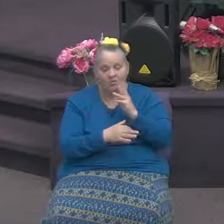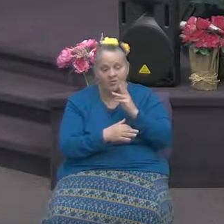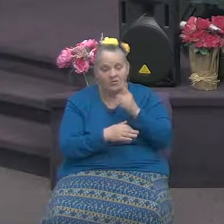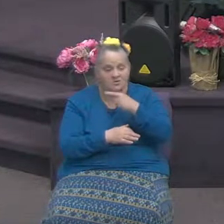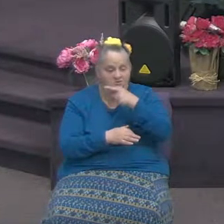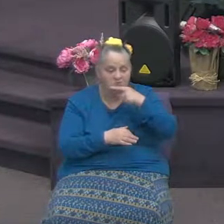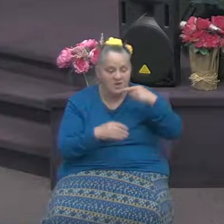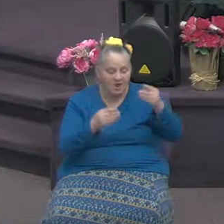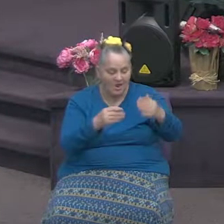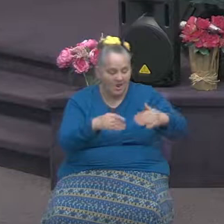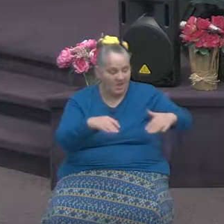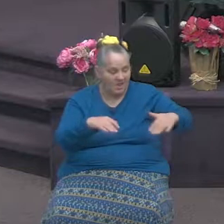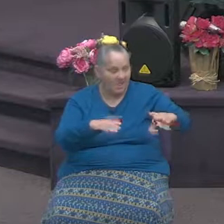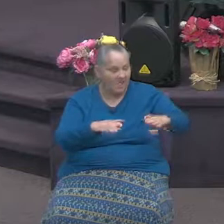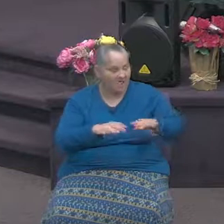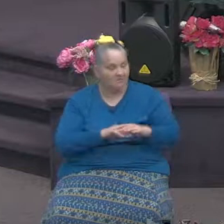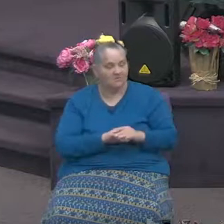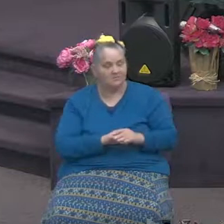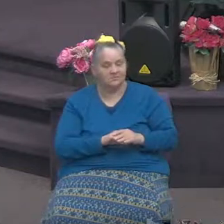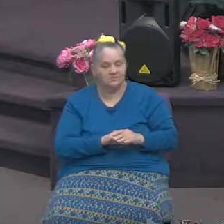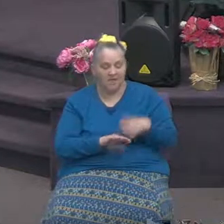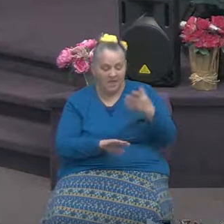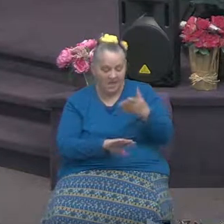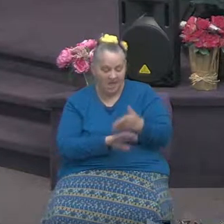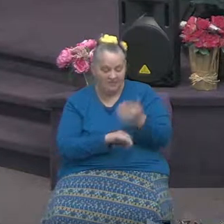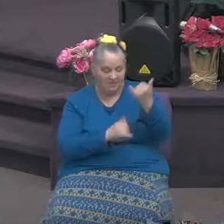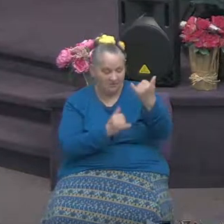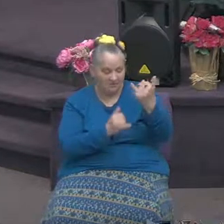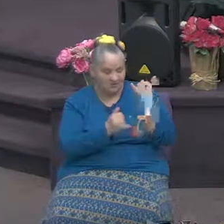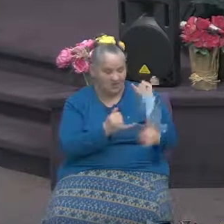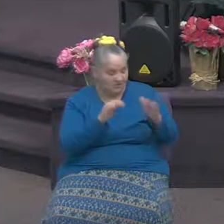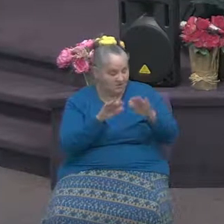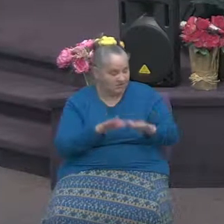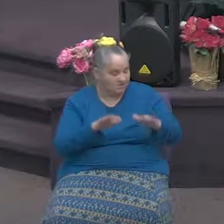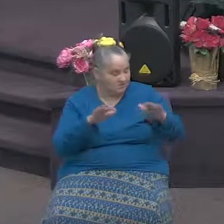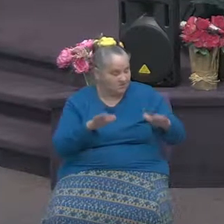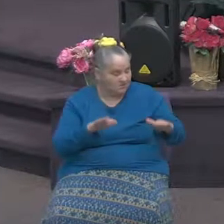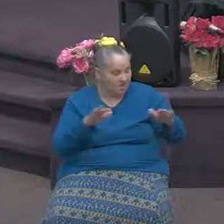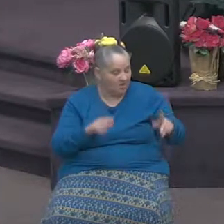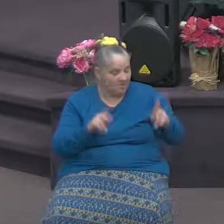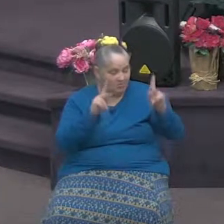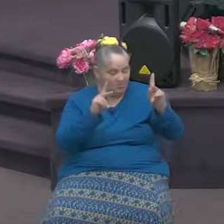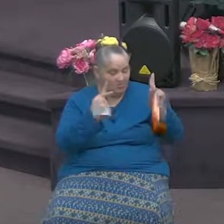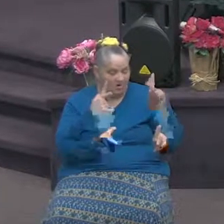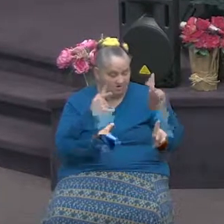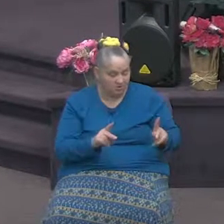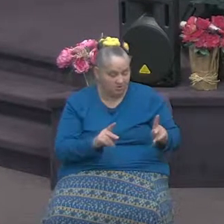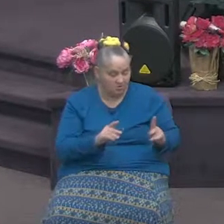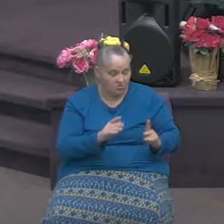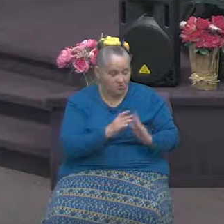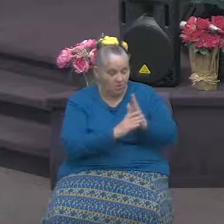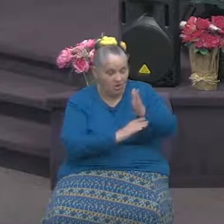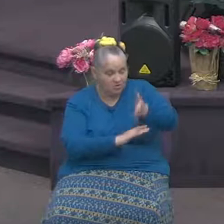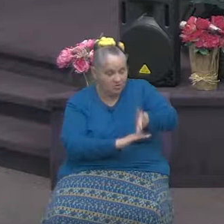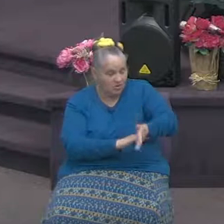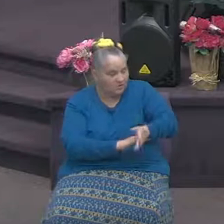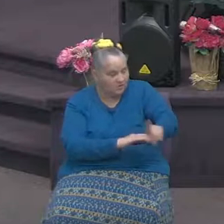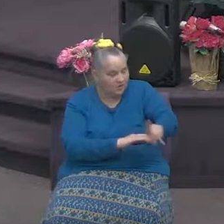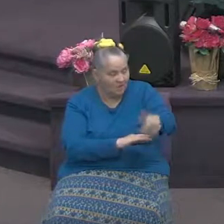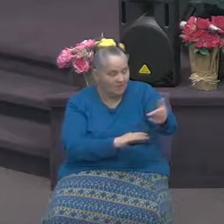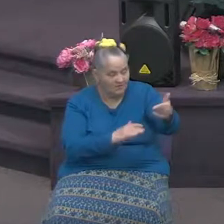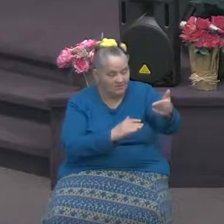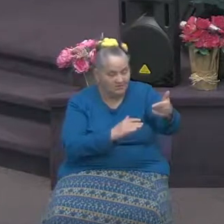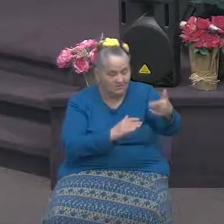dry land. And after the last child and the last person crossed over to the other